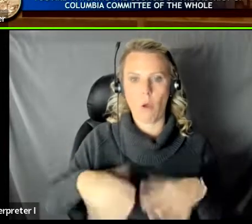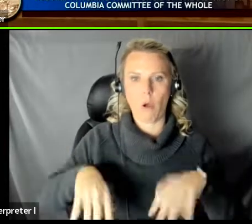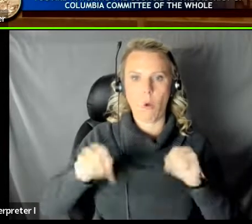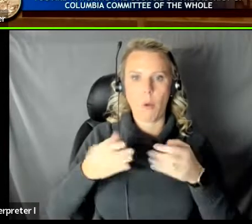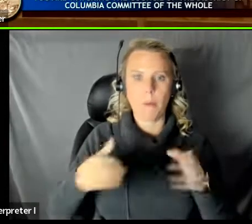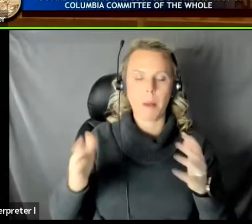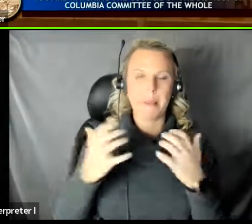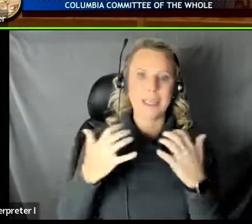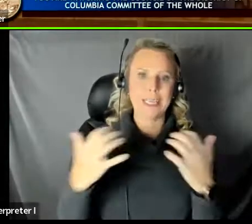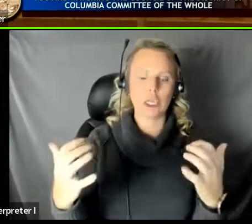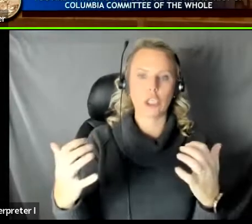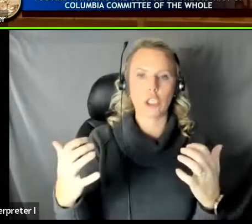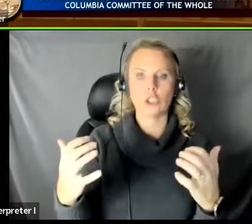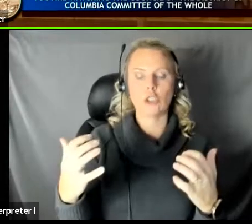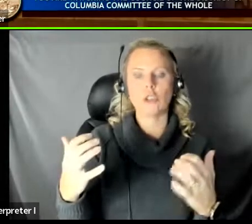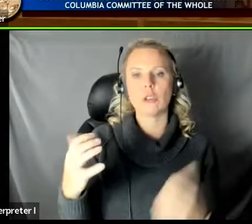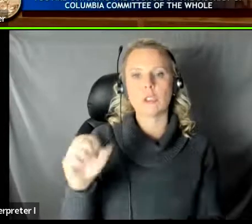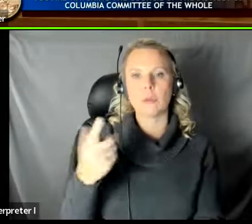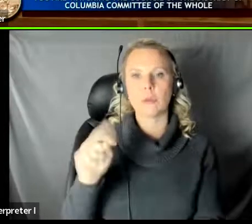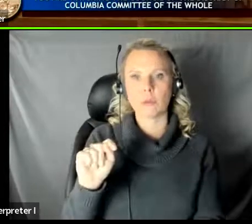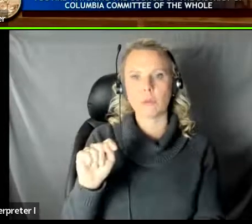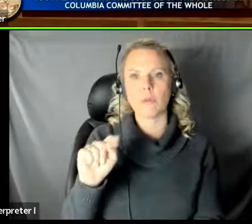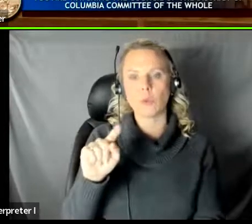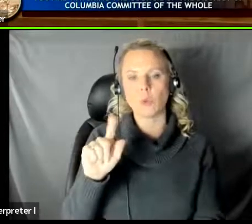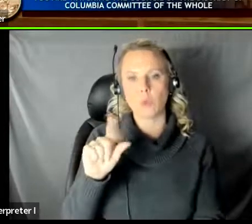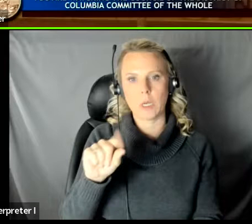February 7th, 2022.